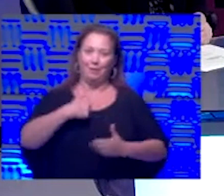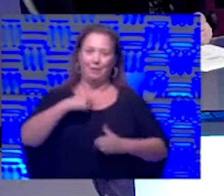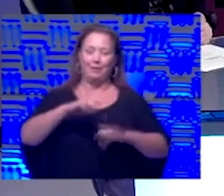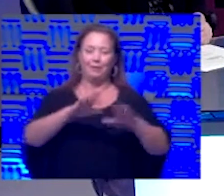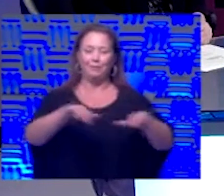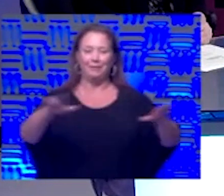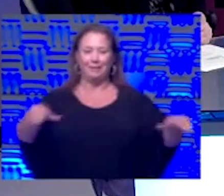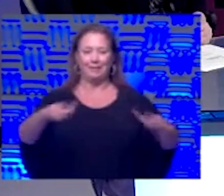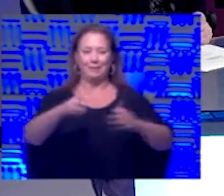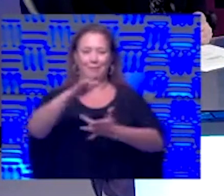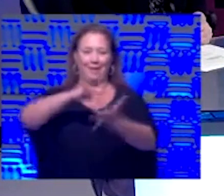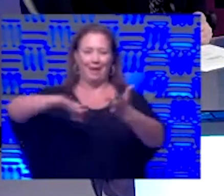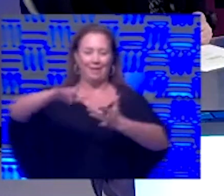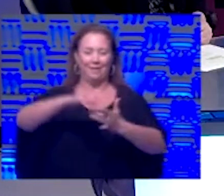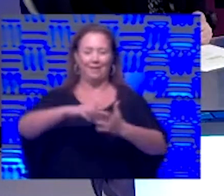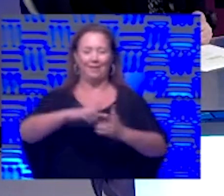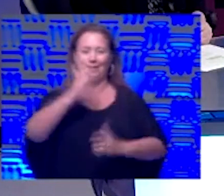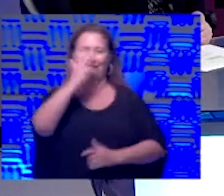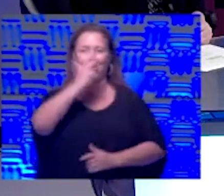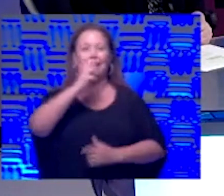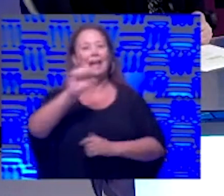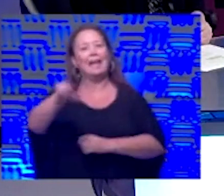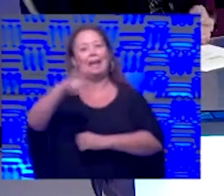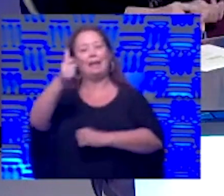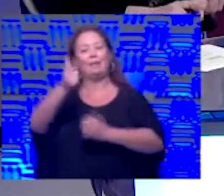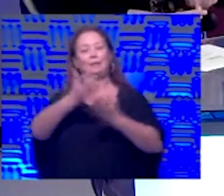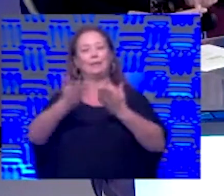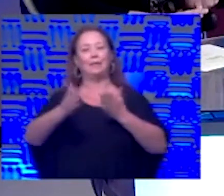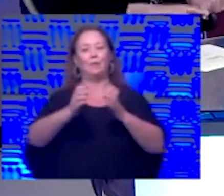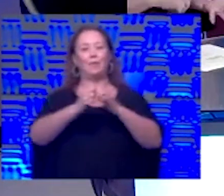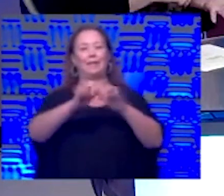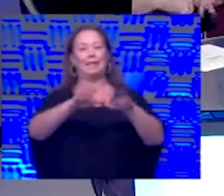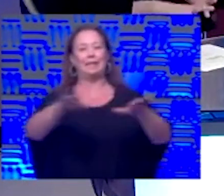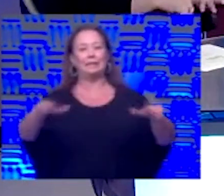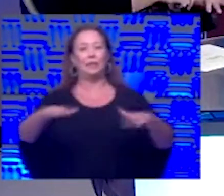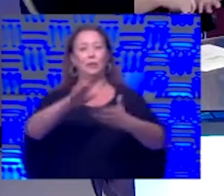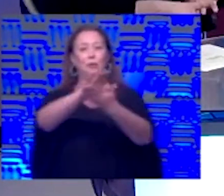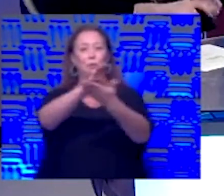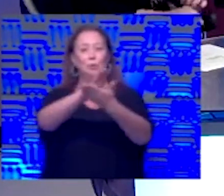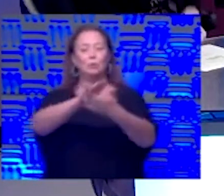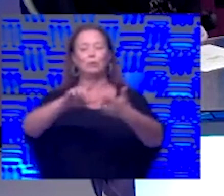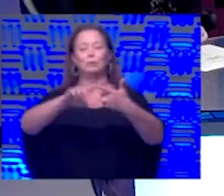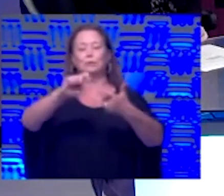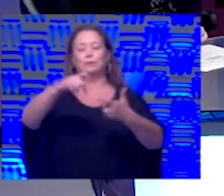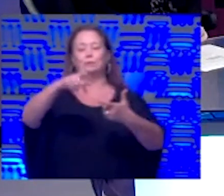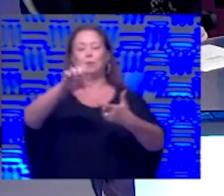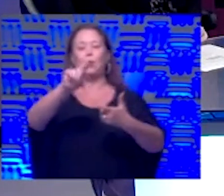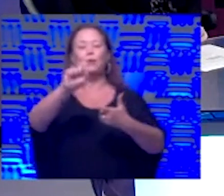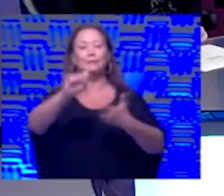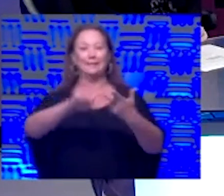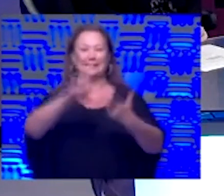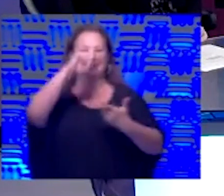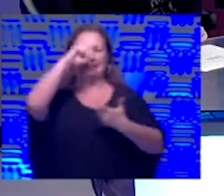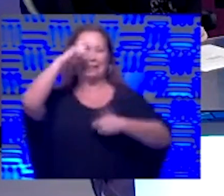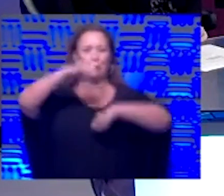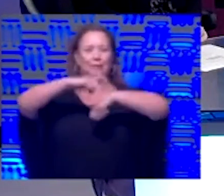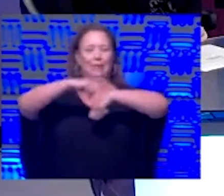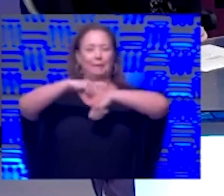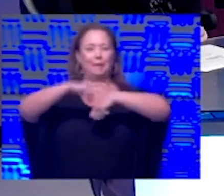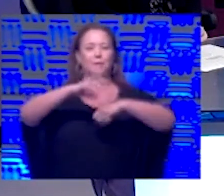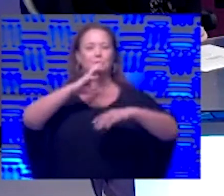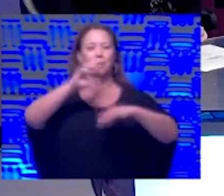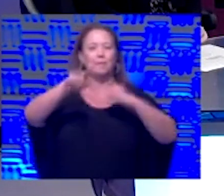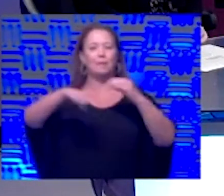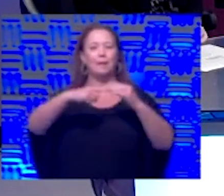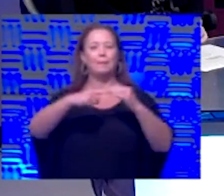for you about that. And lots of other stuff about kids, looming school, sports. It's summertime, so yes, we'll talk